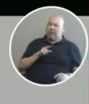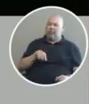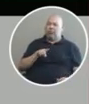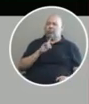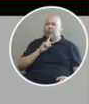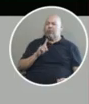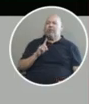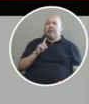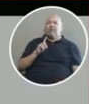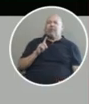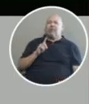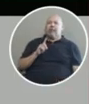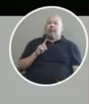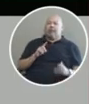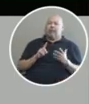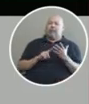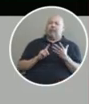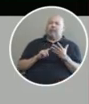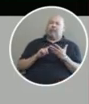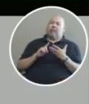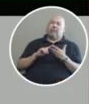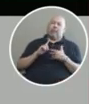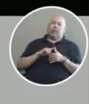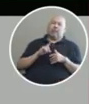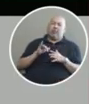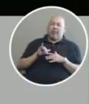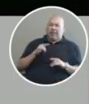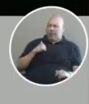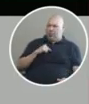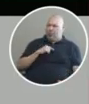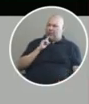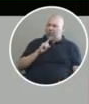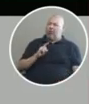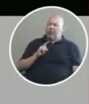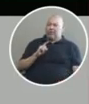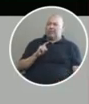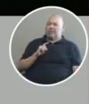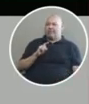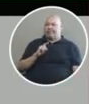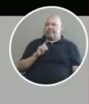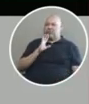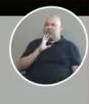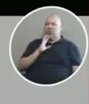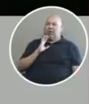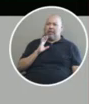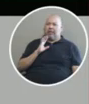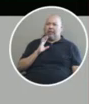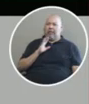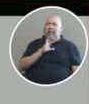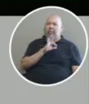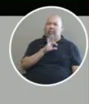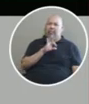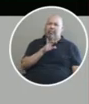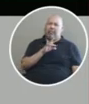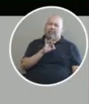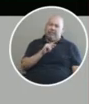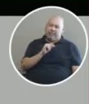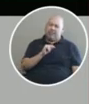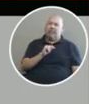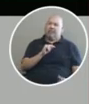those are criteria, ma'am, that, we're actually talking to Lift Fund as they're the experts.